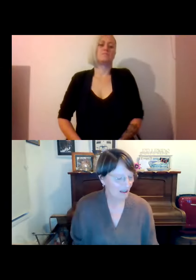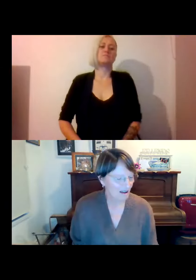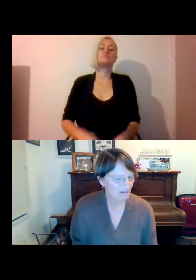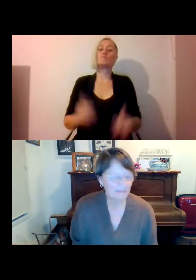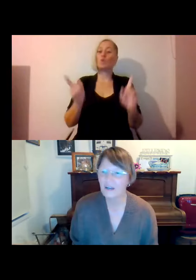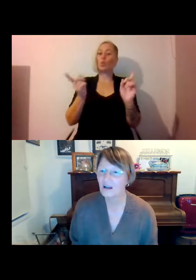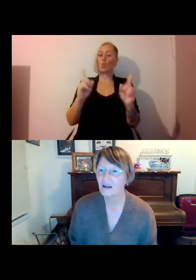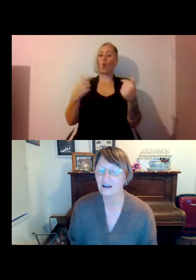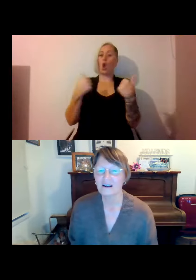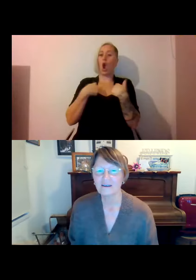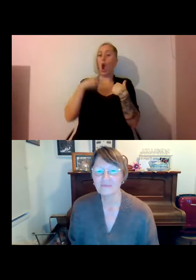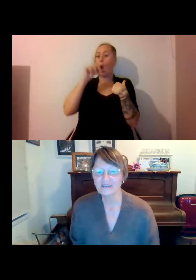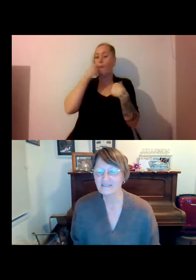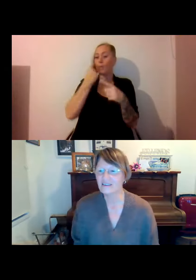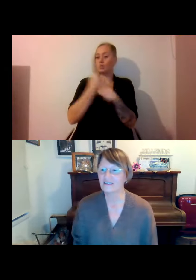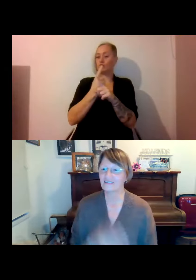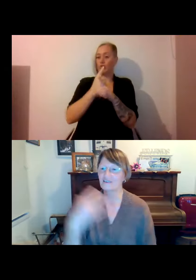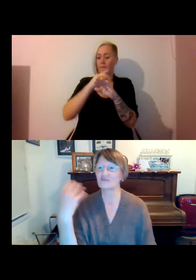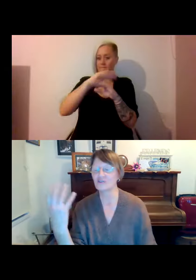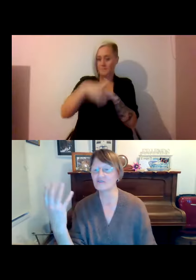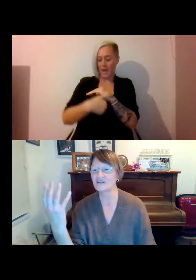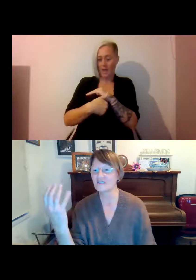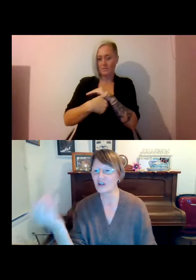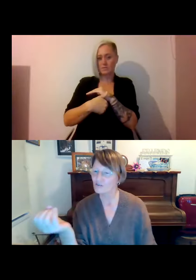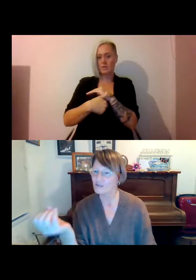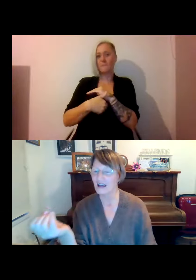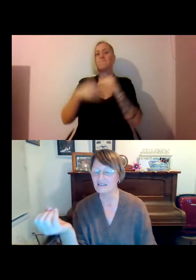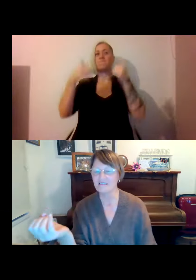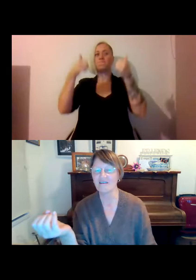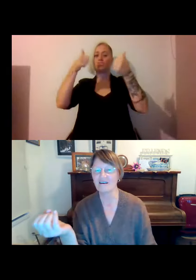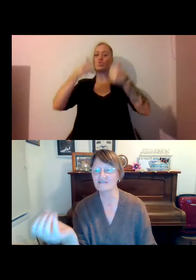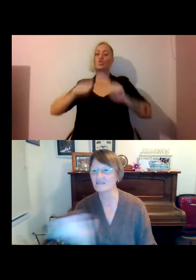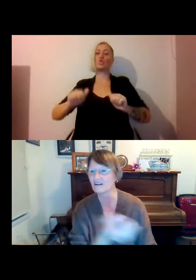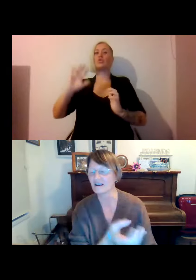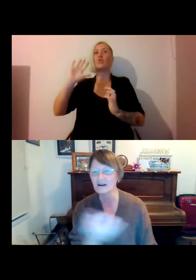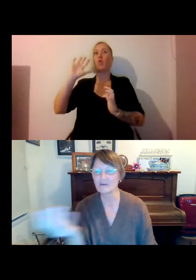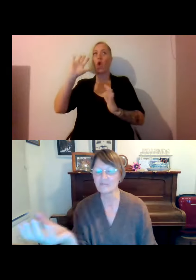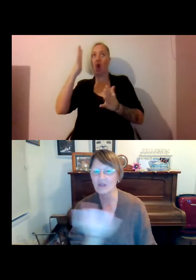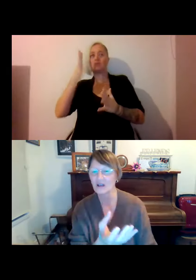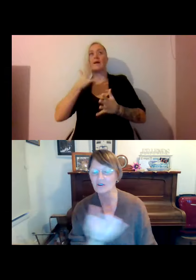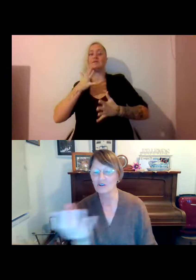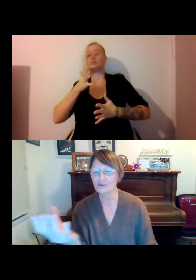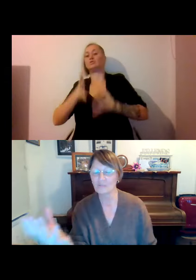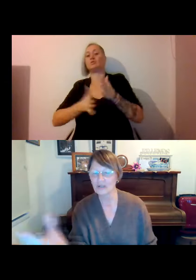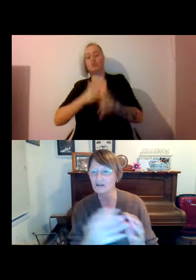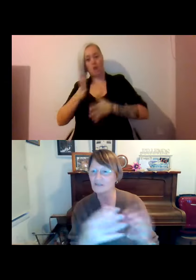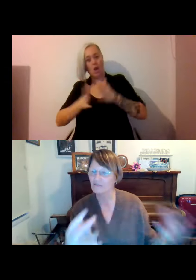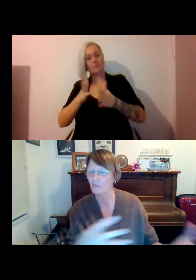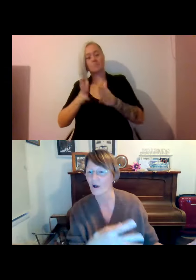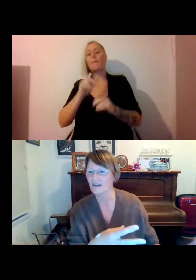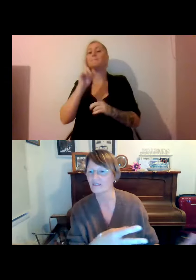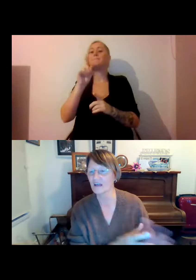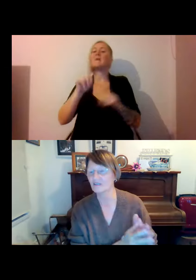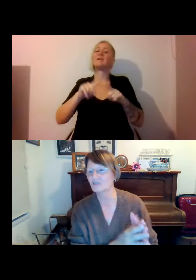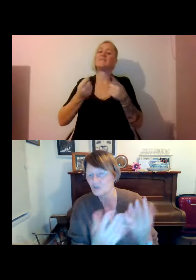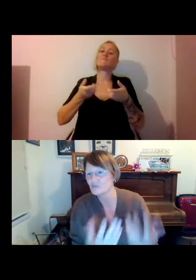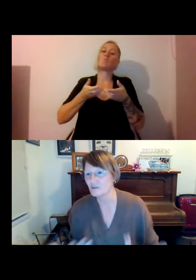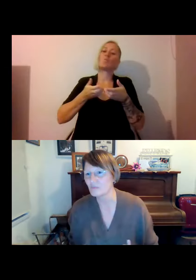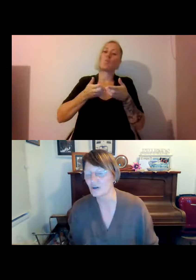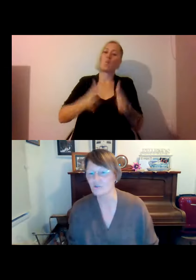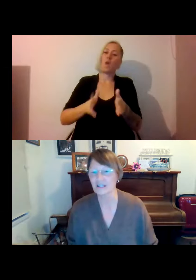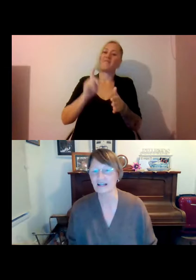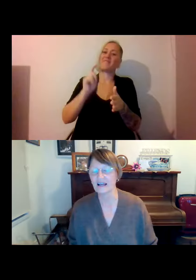about is using the AUSLAN signs, but in a different way than